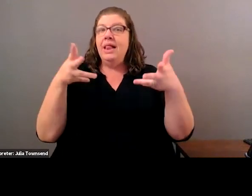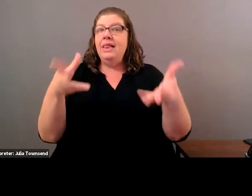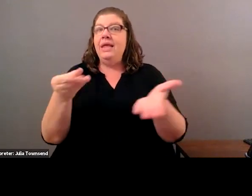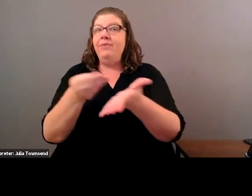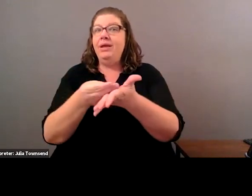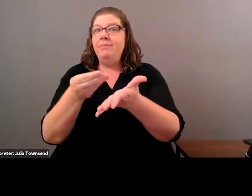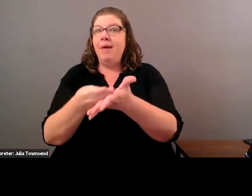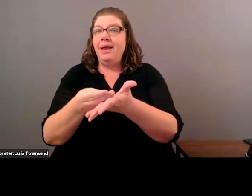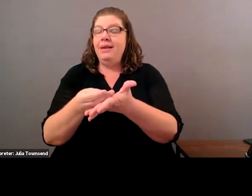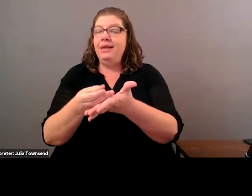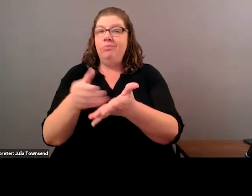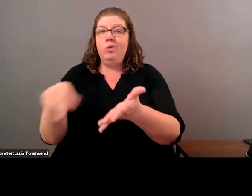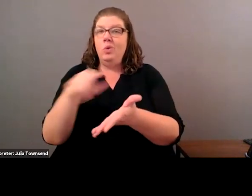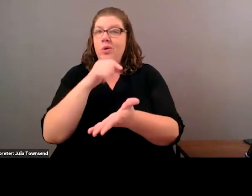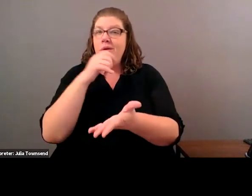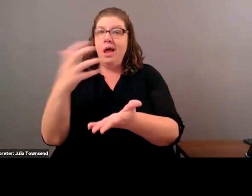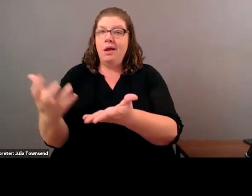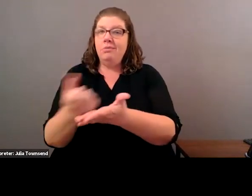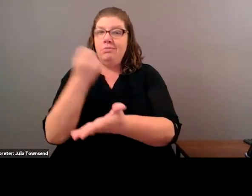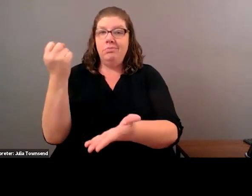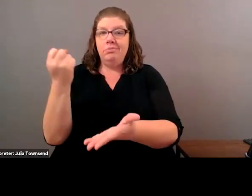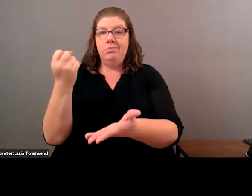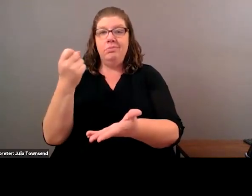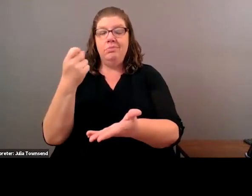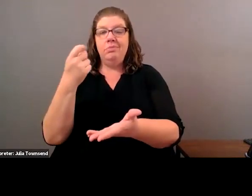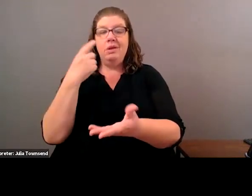table for housing.